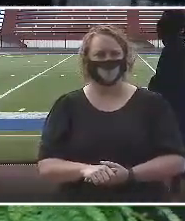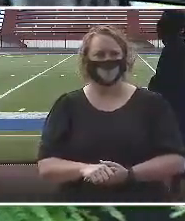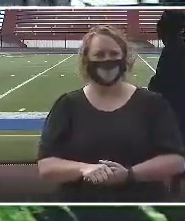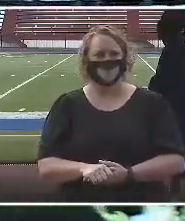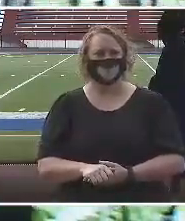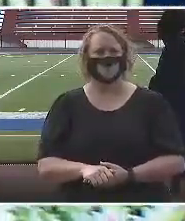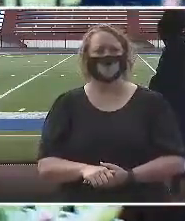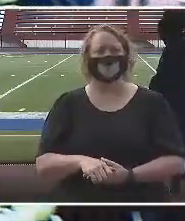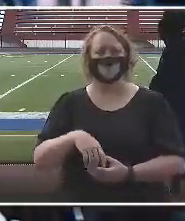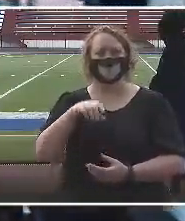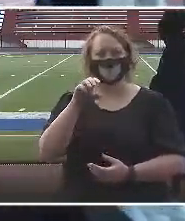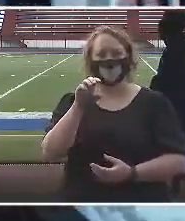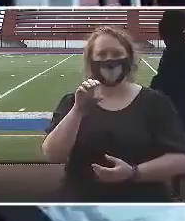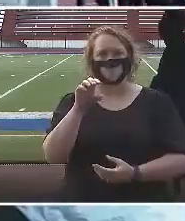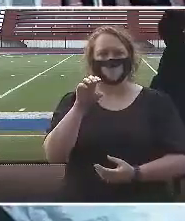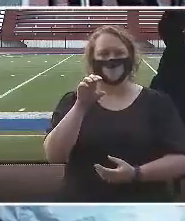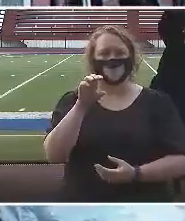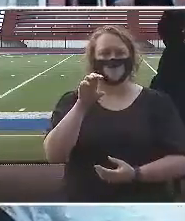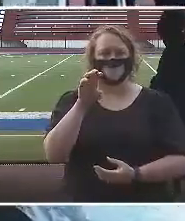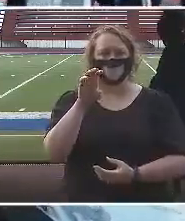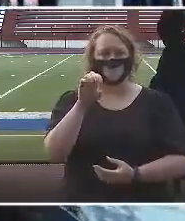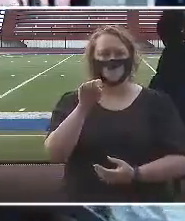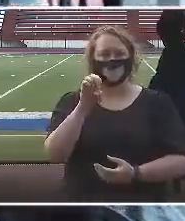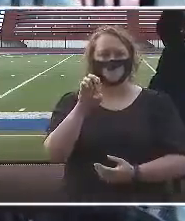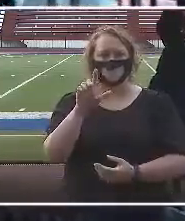Sadak Jaylani.